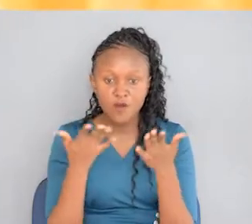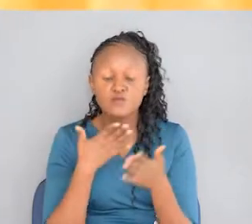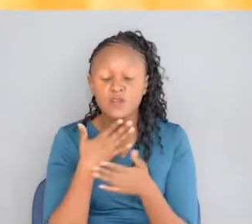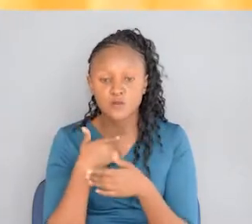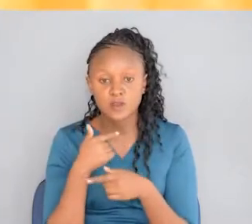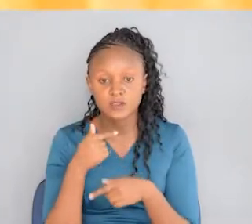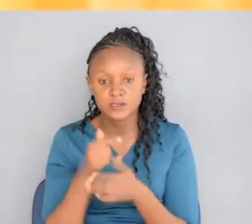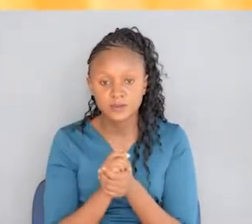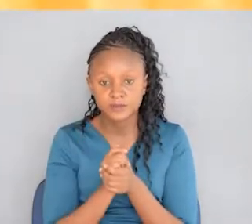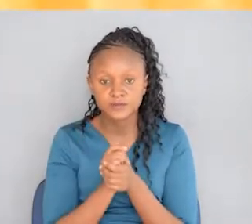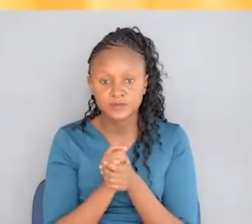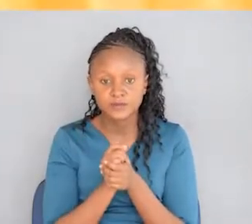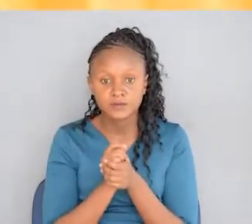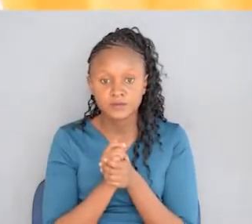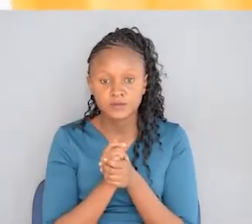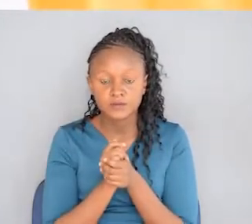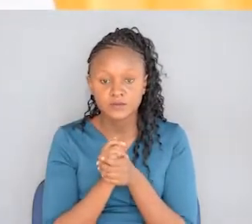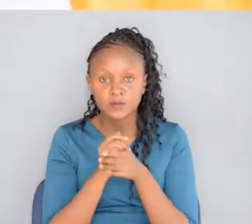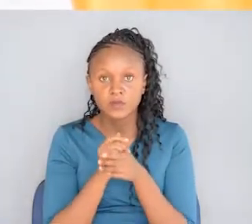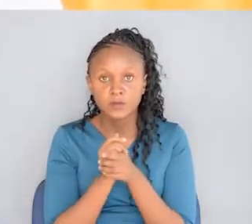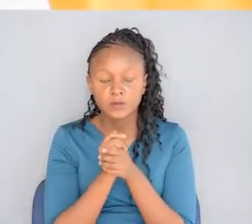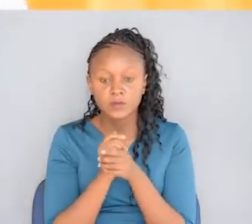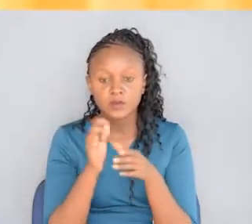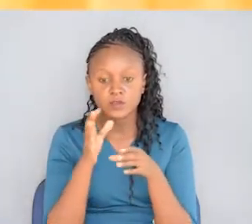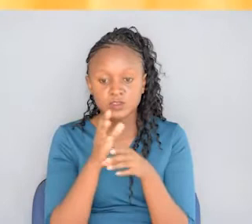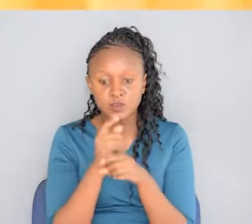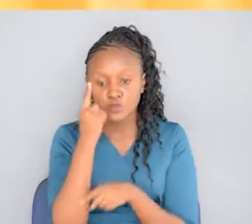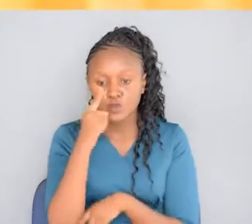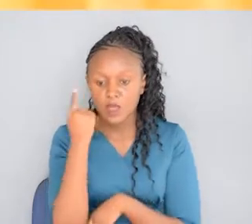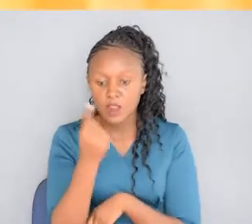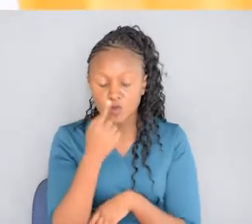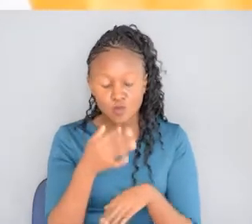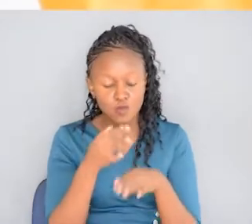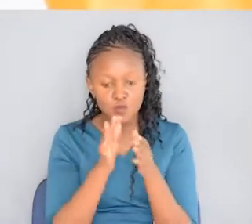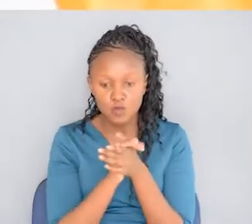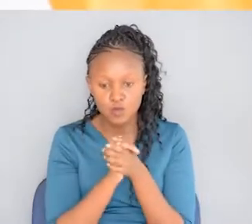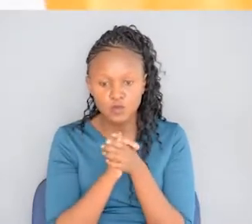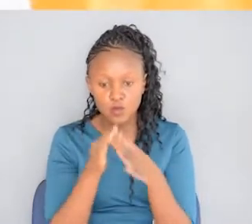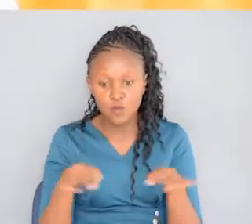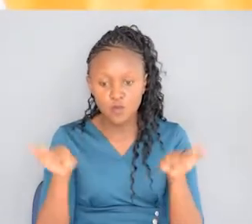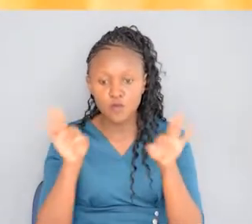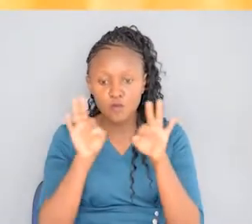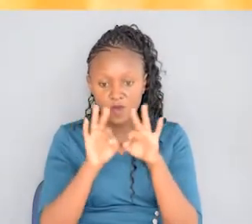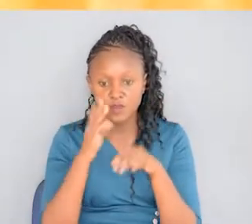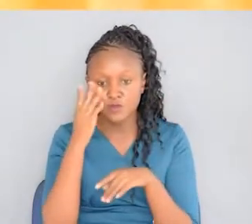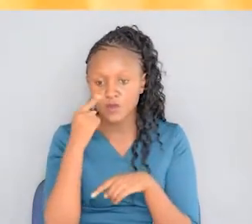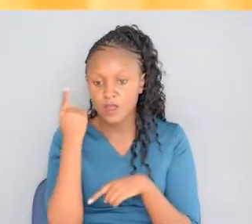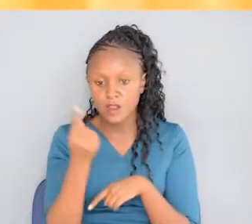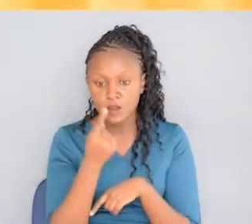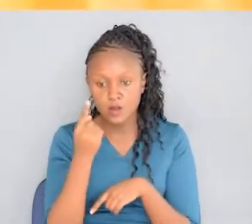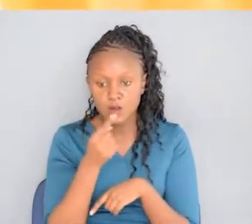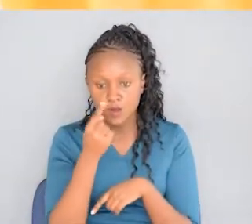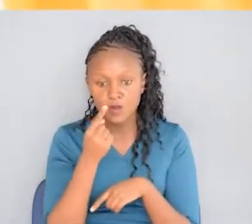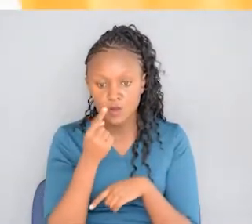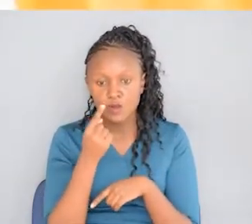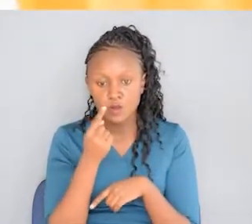that you've purposed for last, King of Kings. We can't be ashamed of this, but you can. You alone are worthy. You alone are our King of